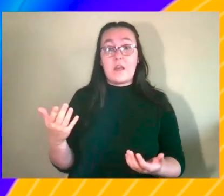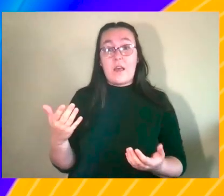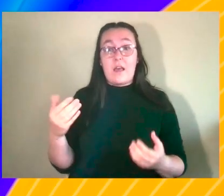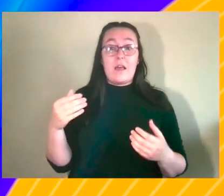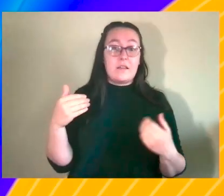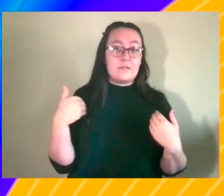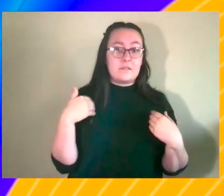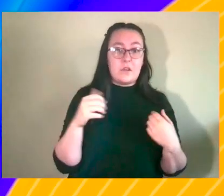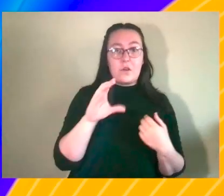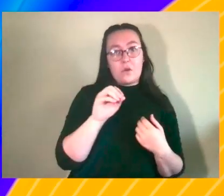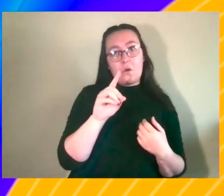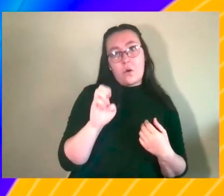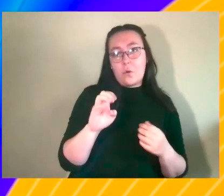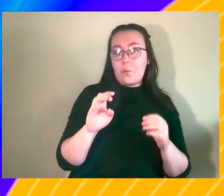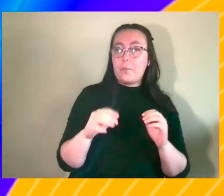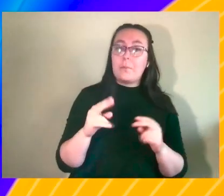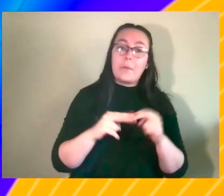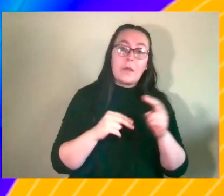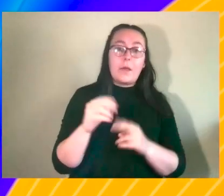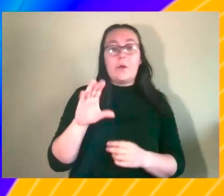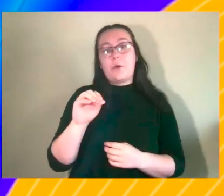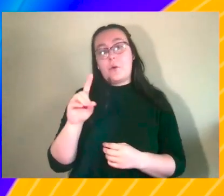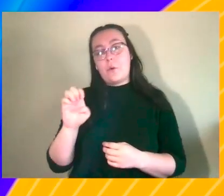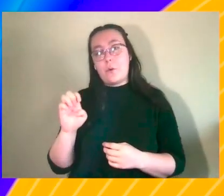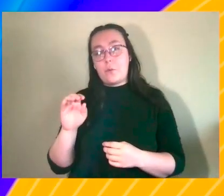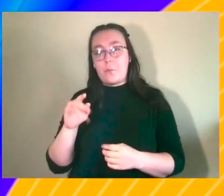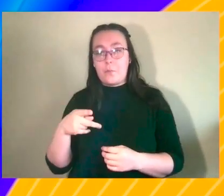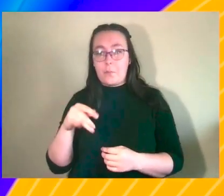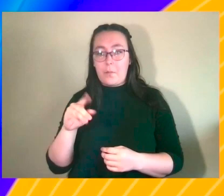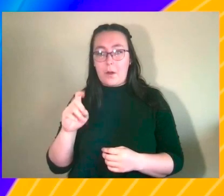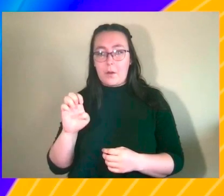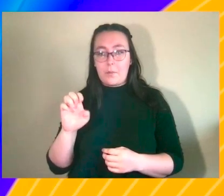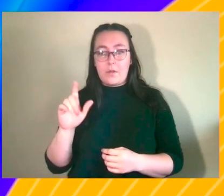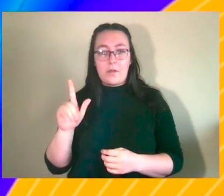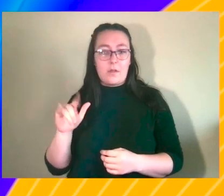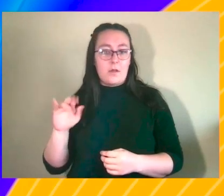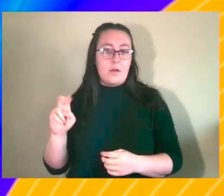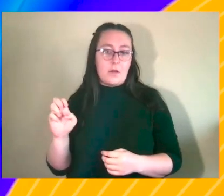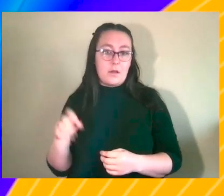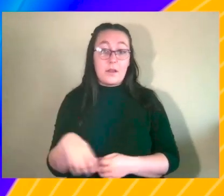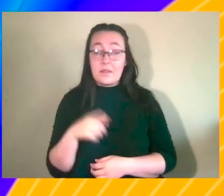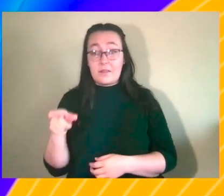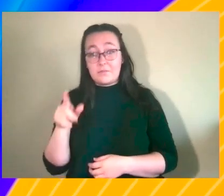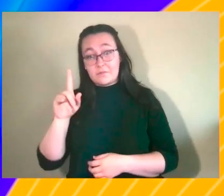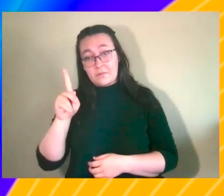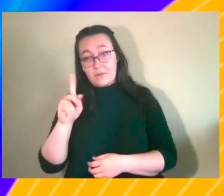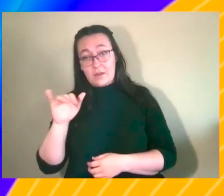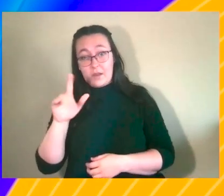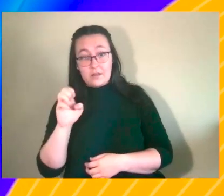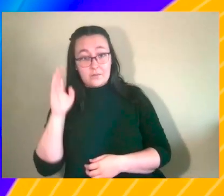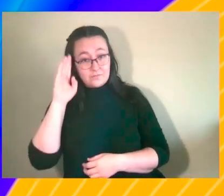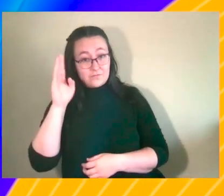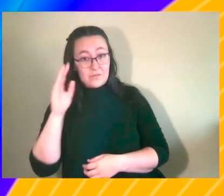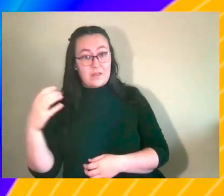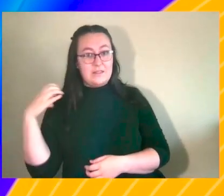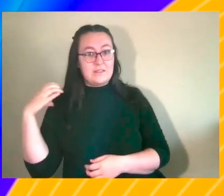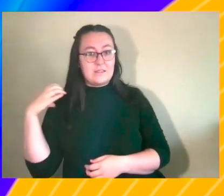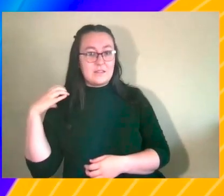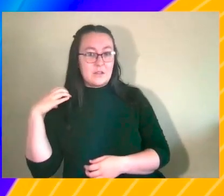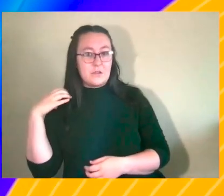code pipeline, code commit. About 6 of them in total. Very nice. Very nice. And Kyle? Yeah, hey, I'm Kyle Seaman. I'm a senior product manager on